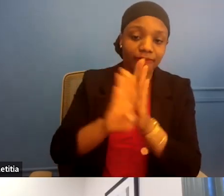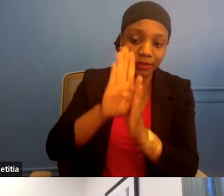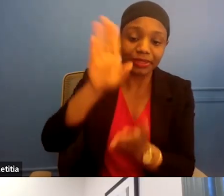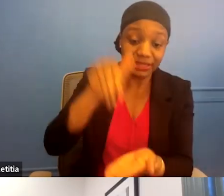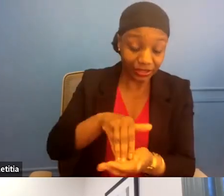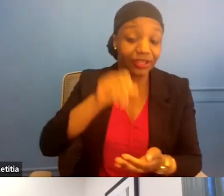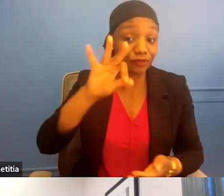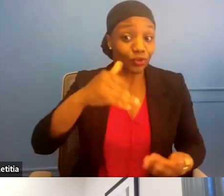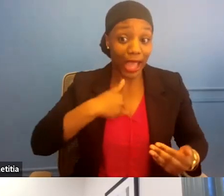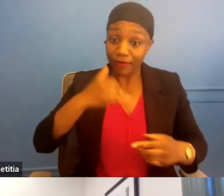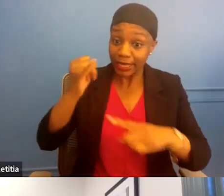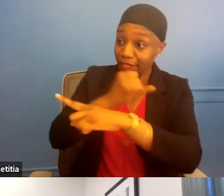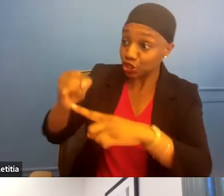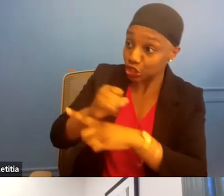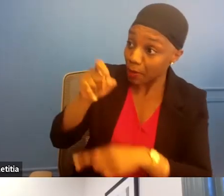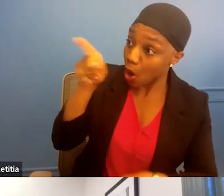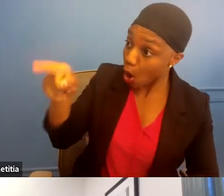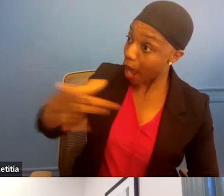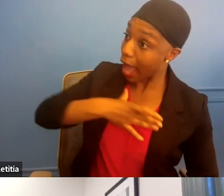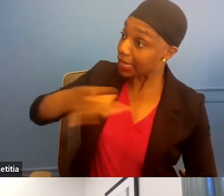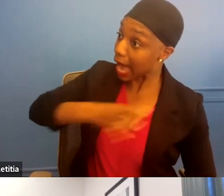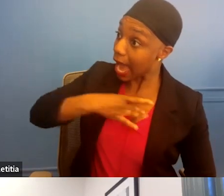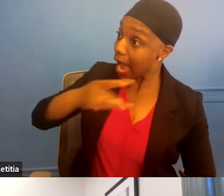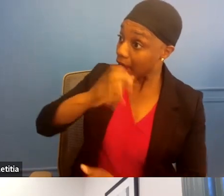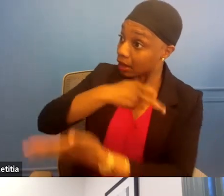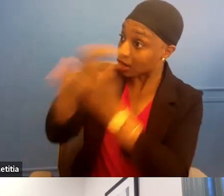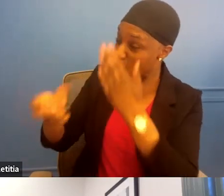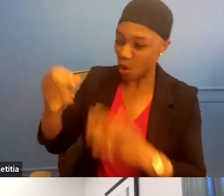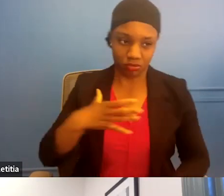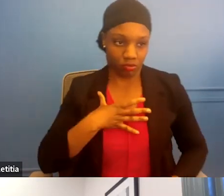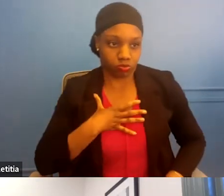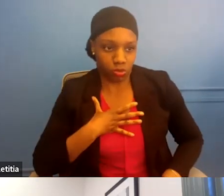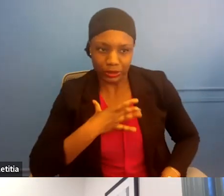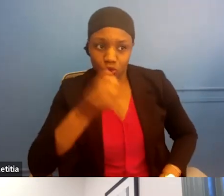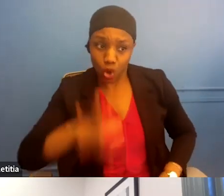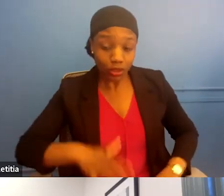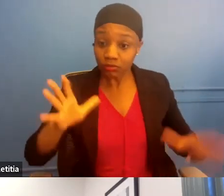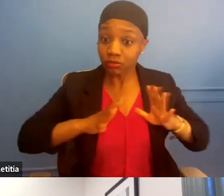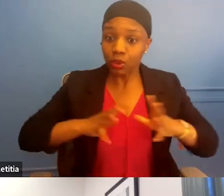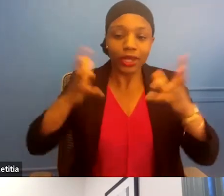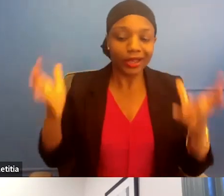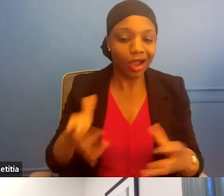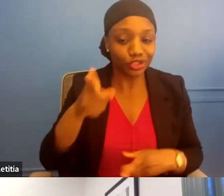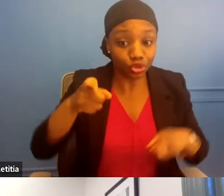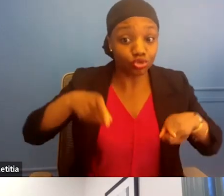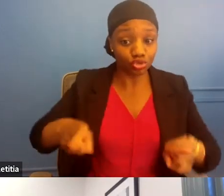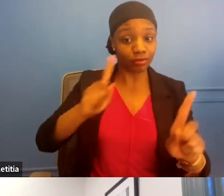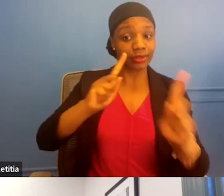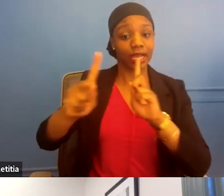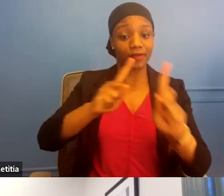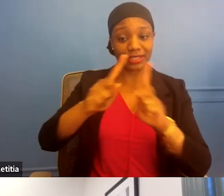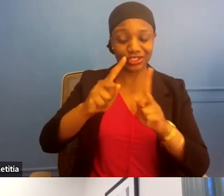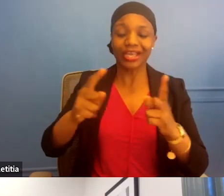opportunities to see if you like or don't like a potential career path, I'd really encourage you, if I can, with this conversation, to see